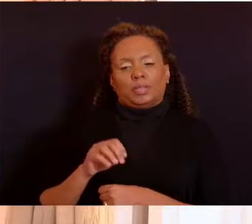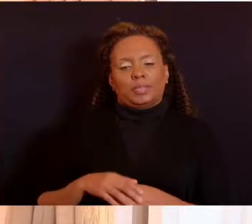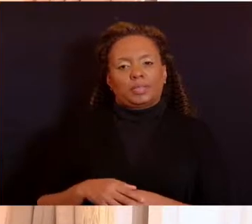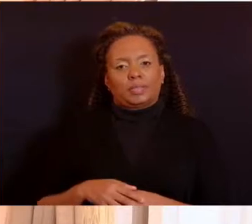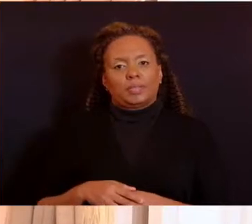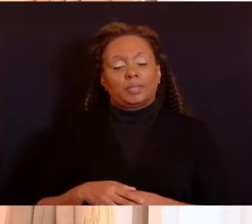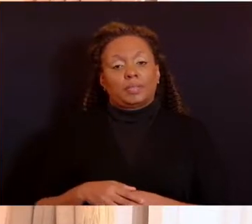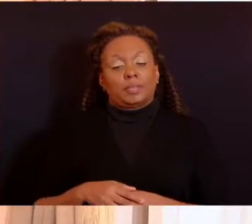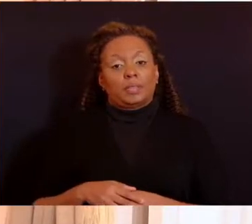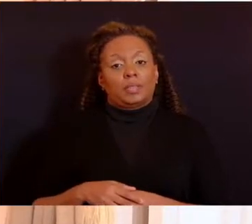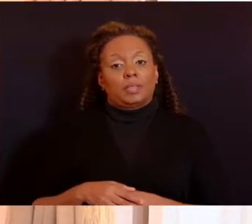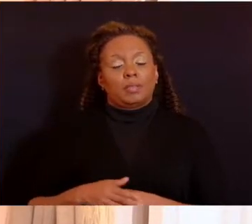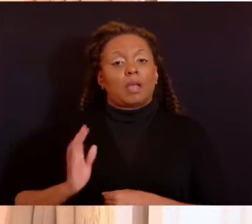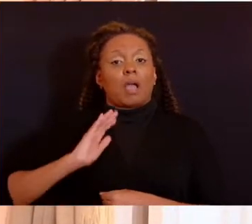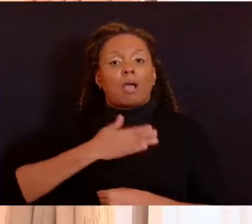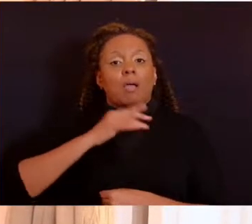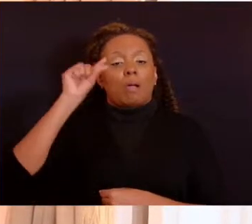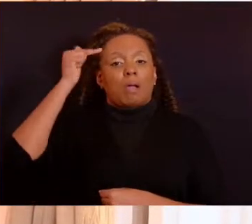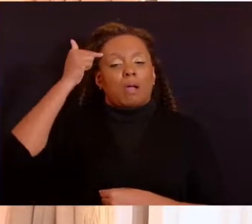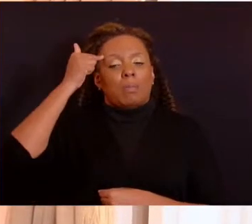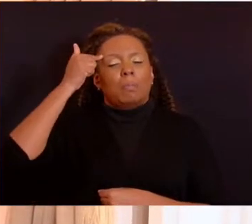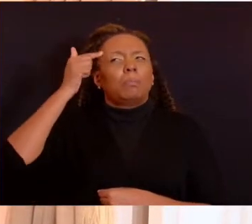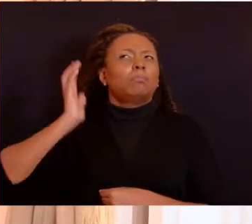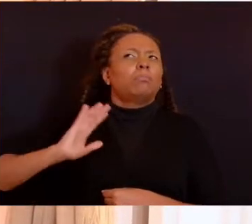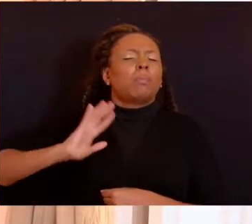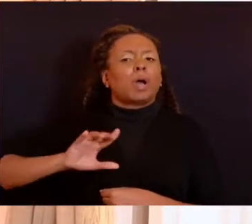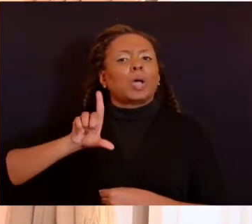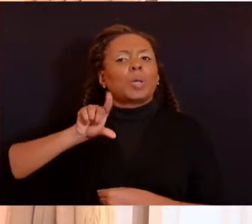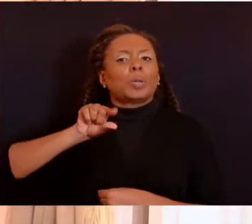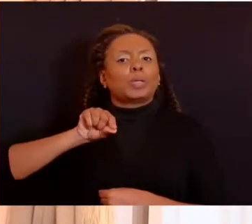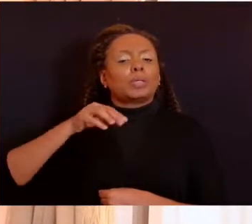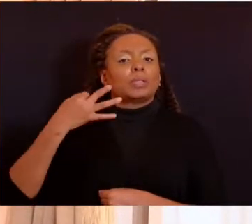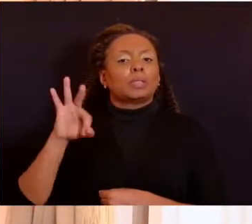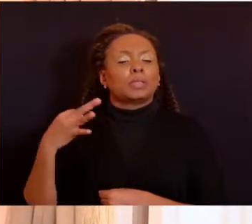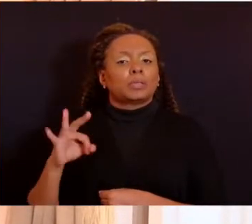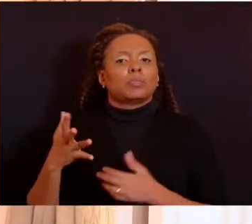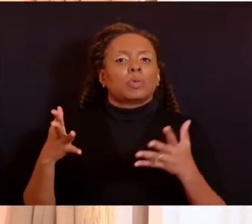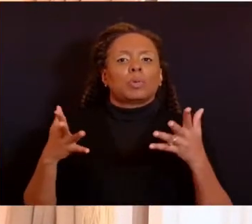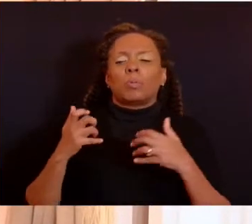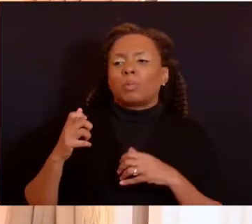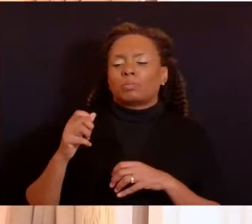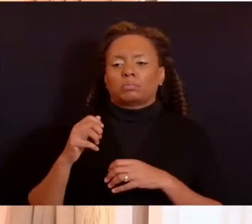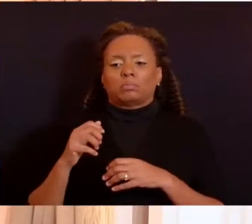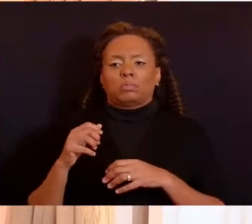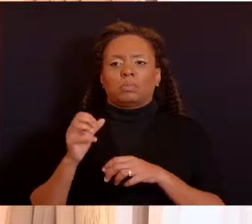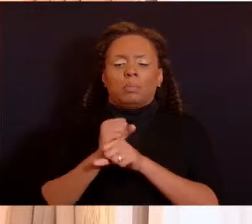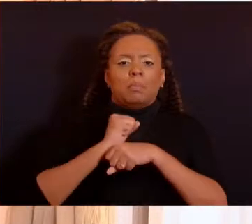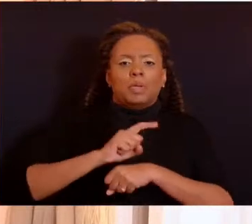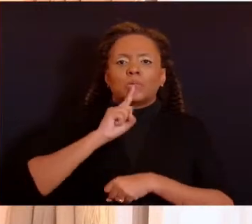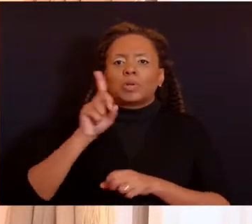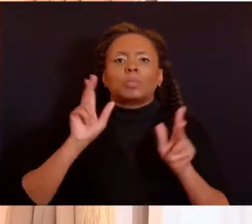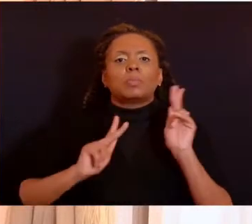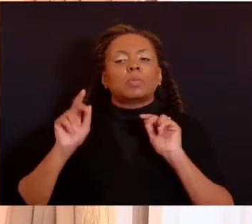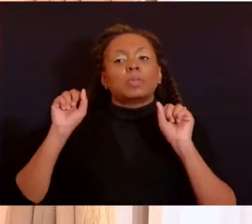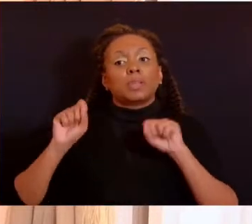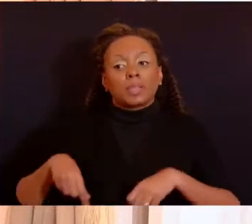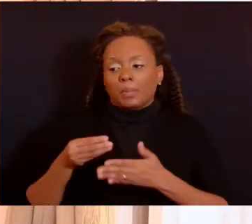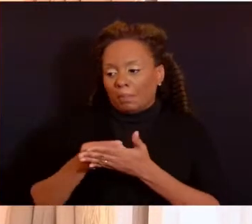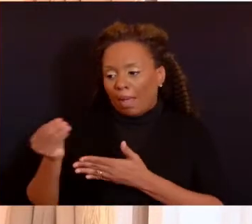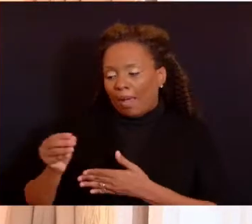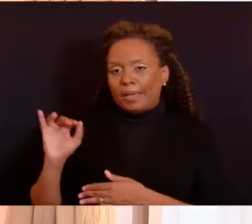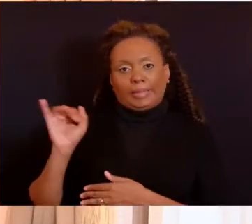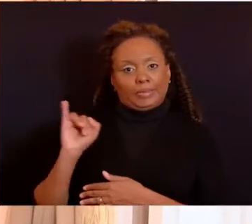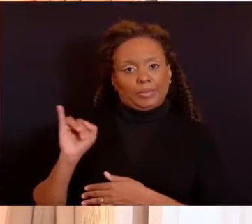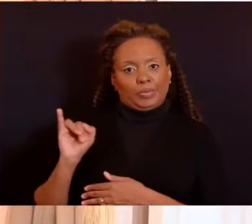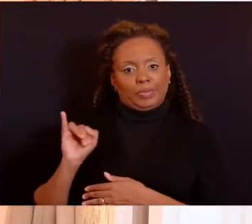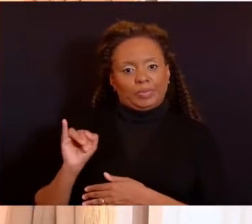to see how we can better work with reinsurers overseas to make insurance more affordable for many of our